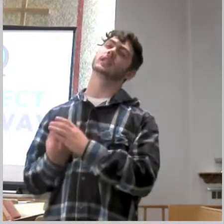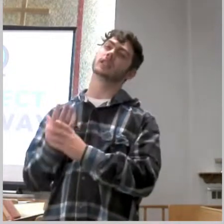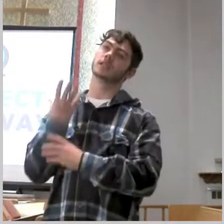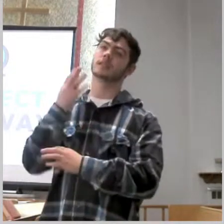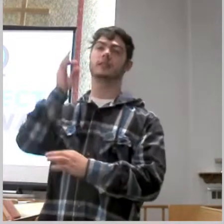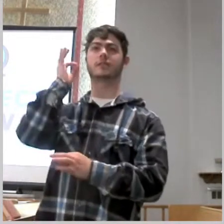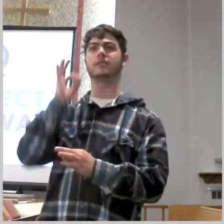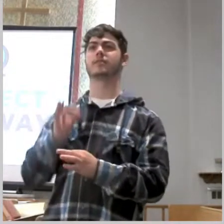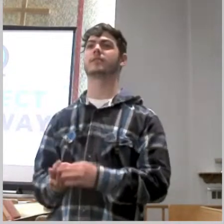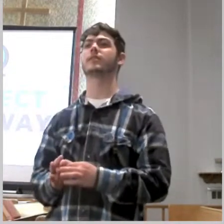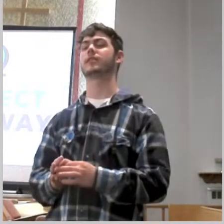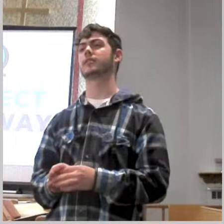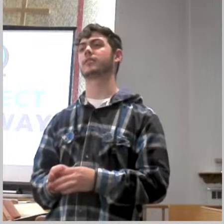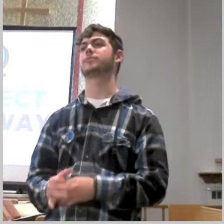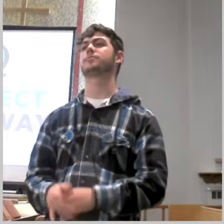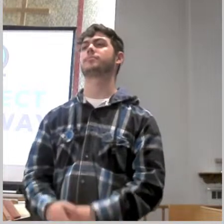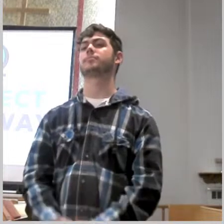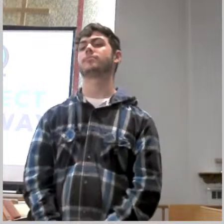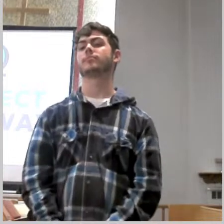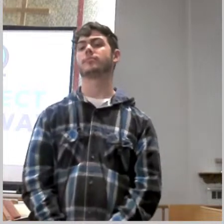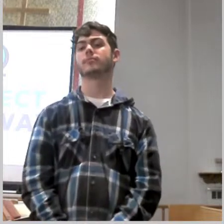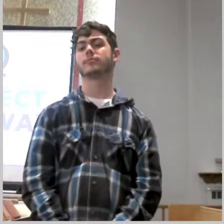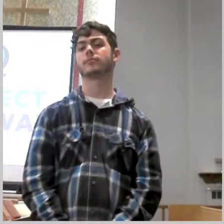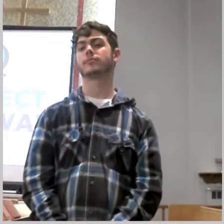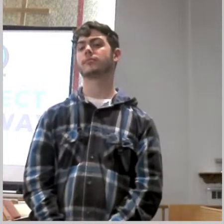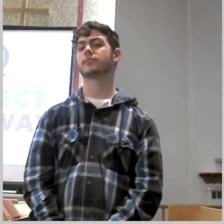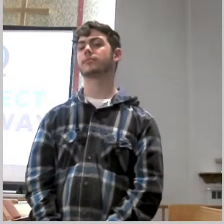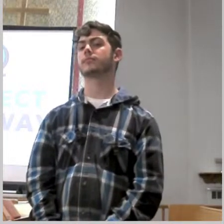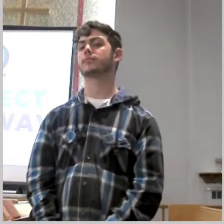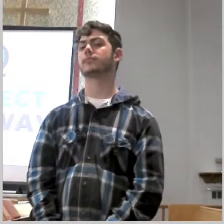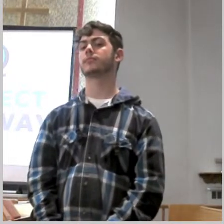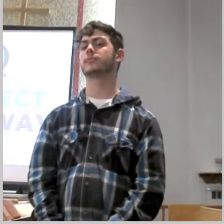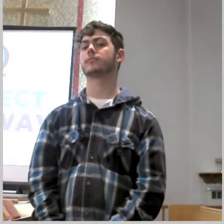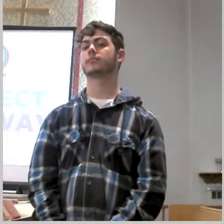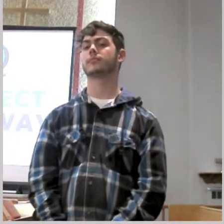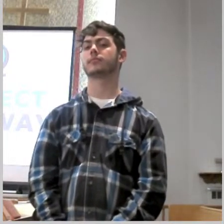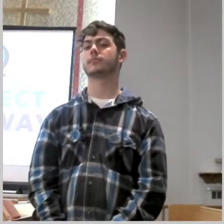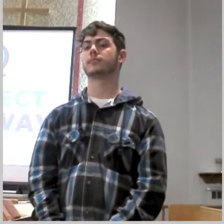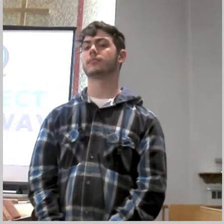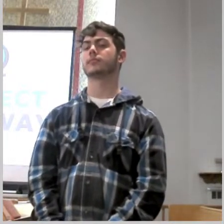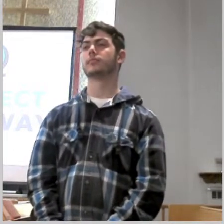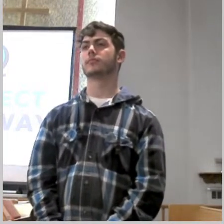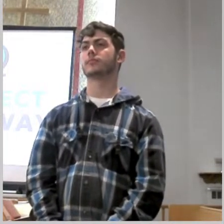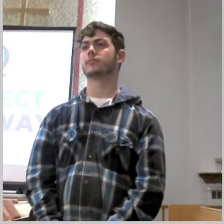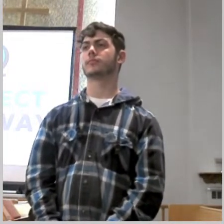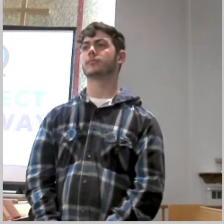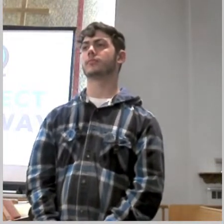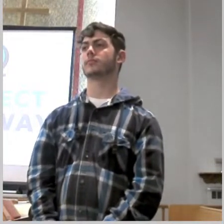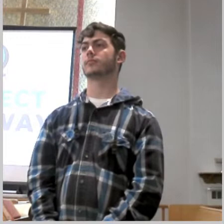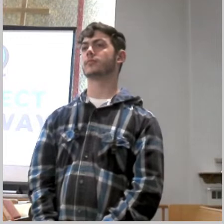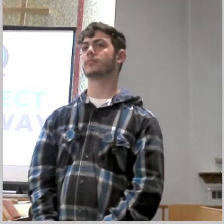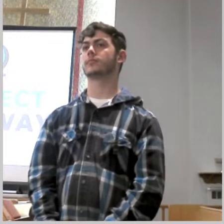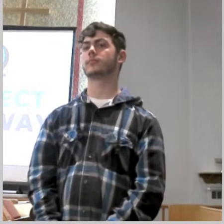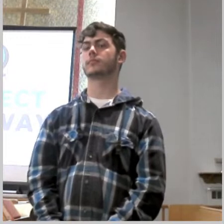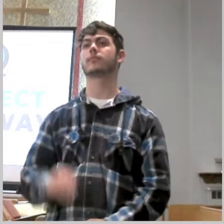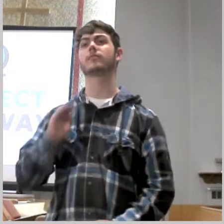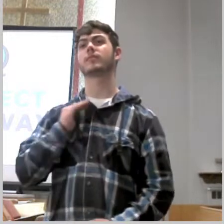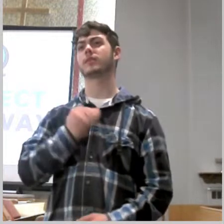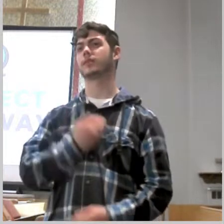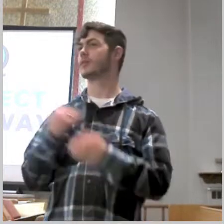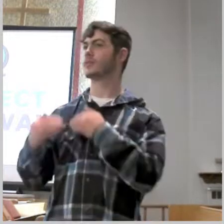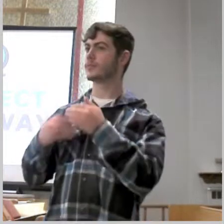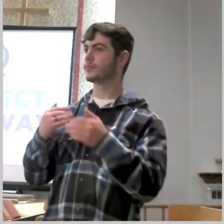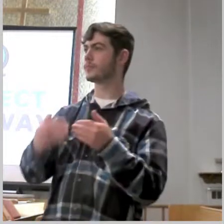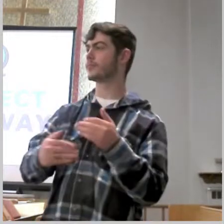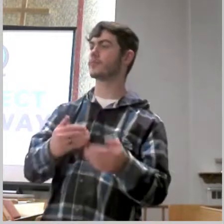faith at such a time like this. We want to stretch our generosity so that our faith may grow in